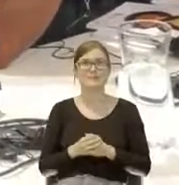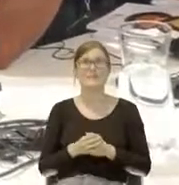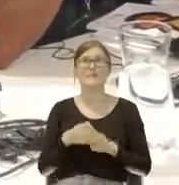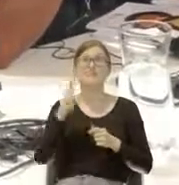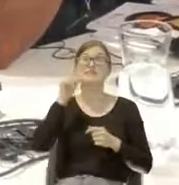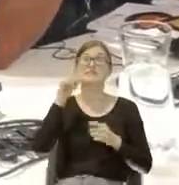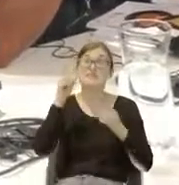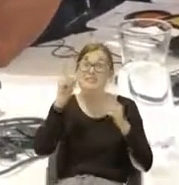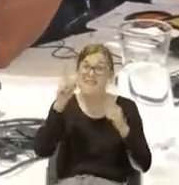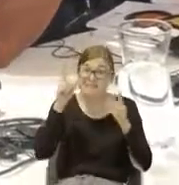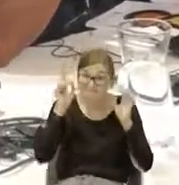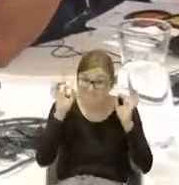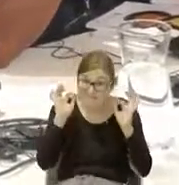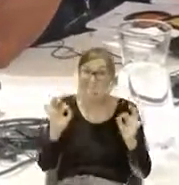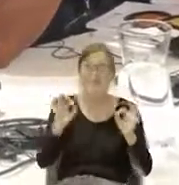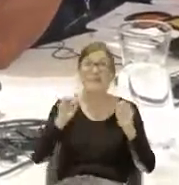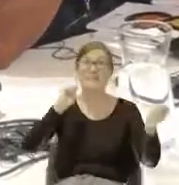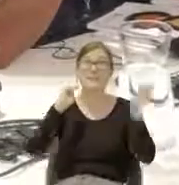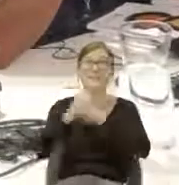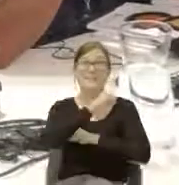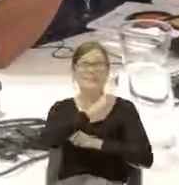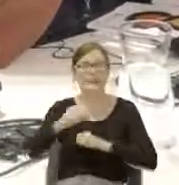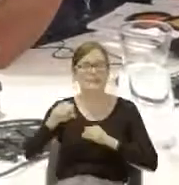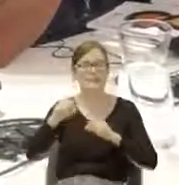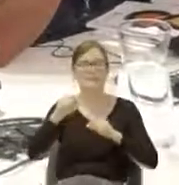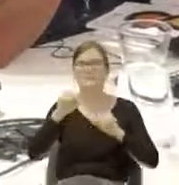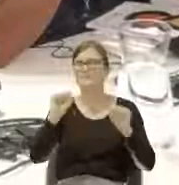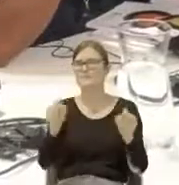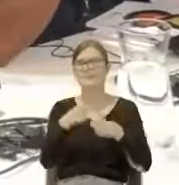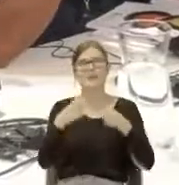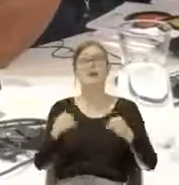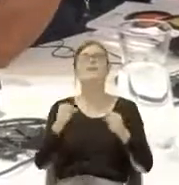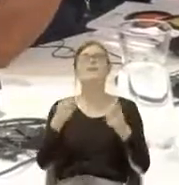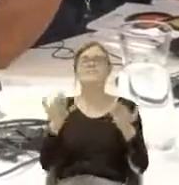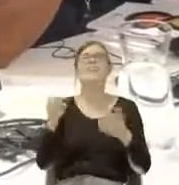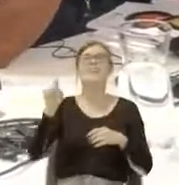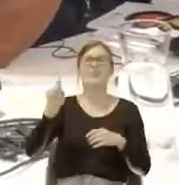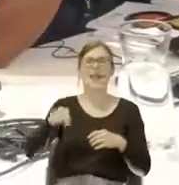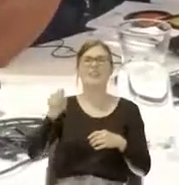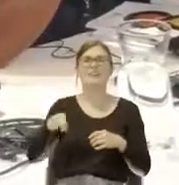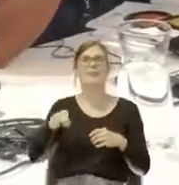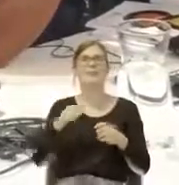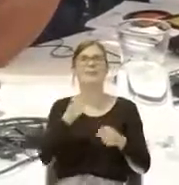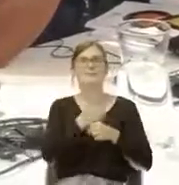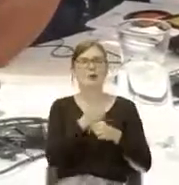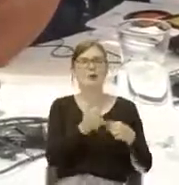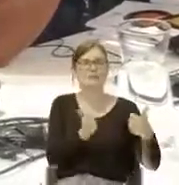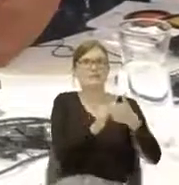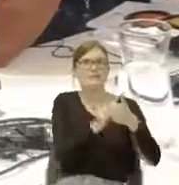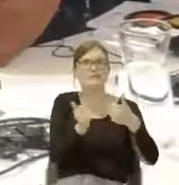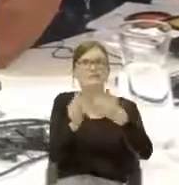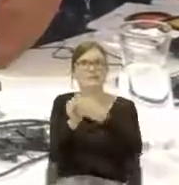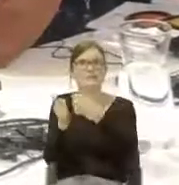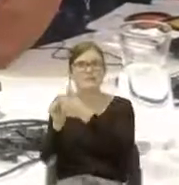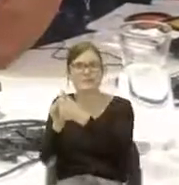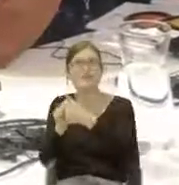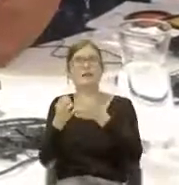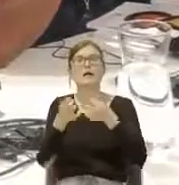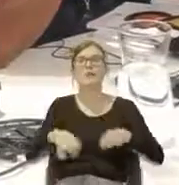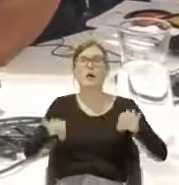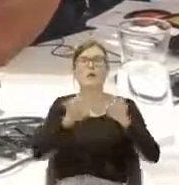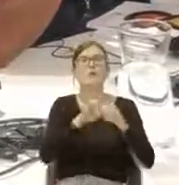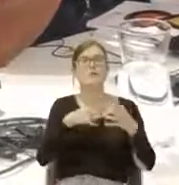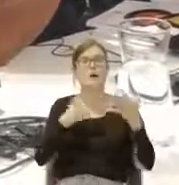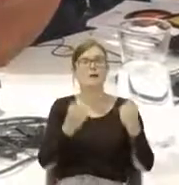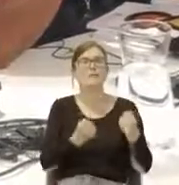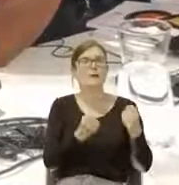are not here, I take very much and I follow the previous speaker when he was saying, we are not here to protest, we are here to